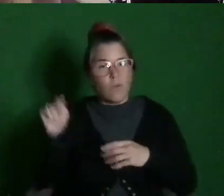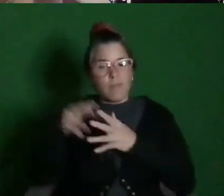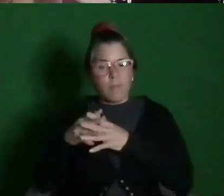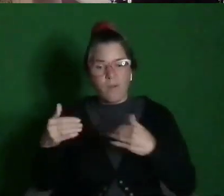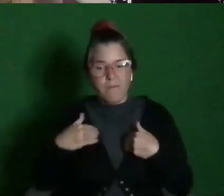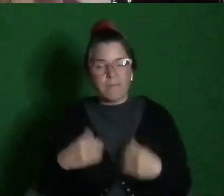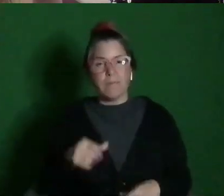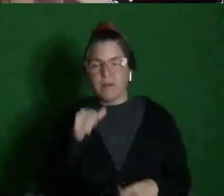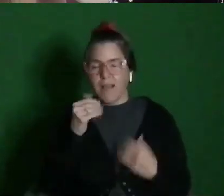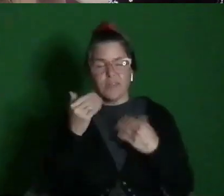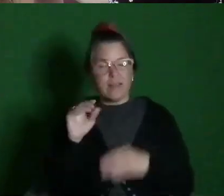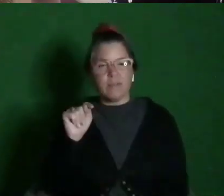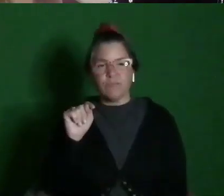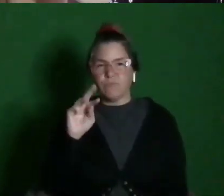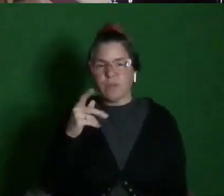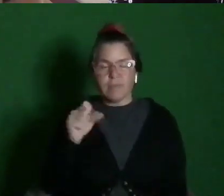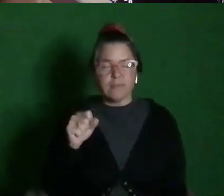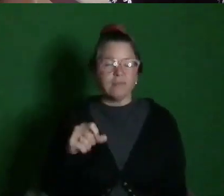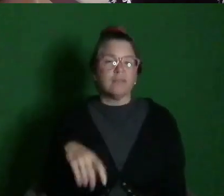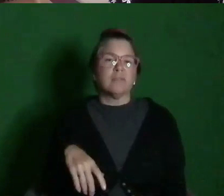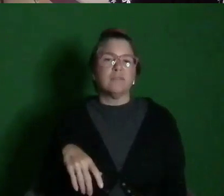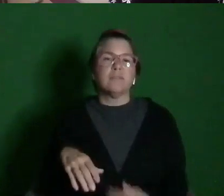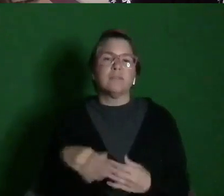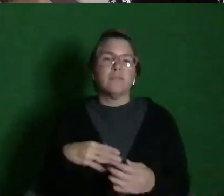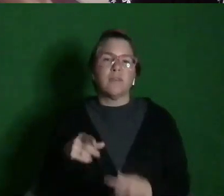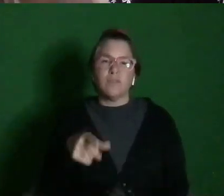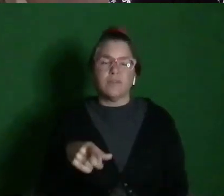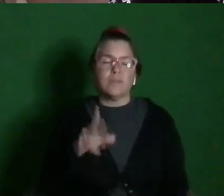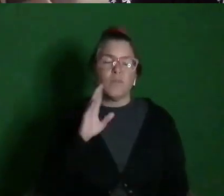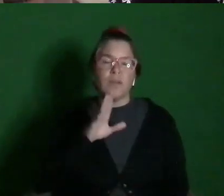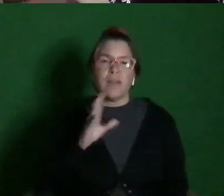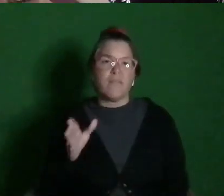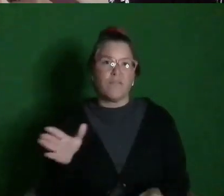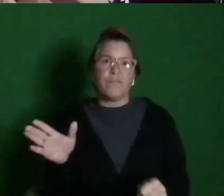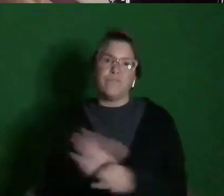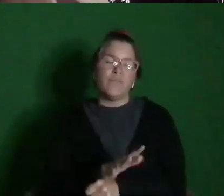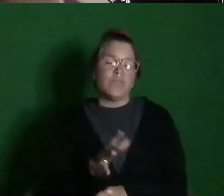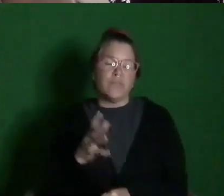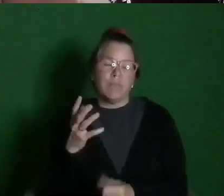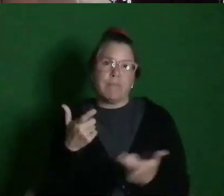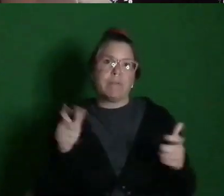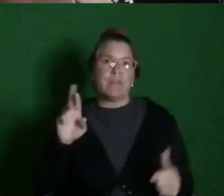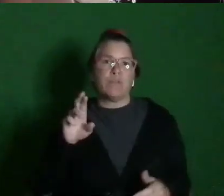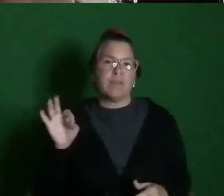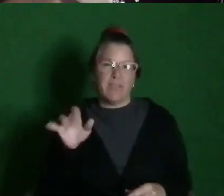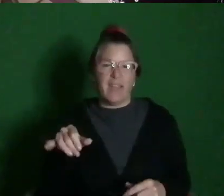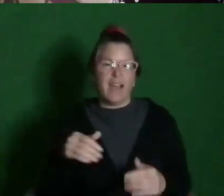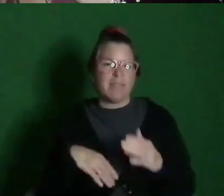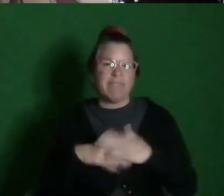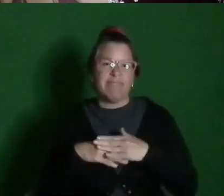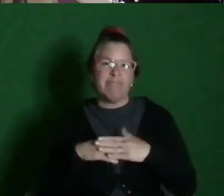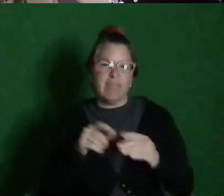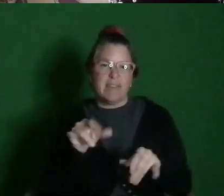that's limited to the tropics, even though, you know, this is never going to be a full big reef, right? This is probably around the size that these guys grow